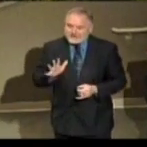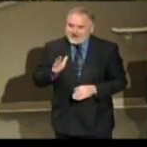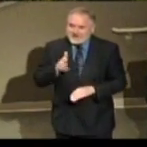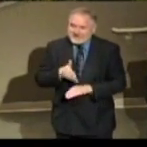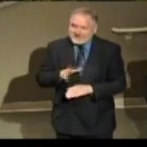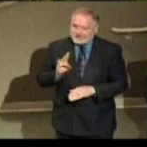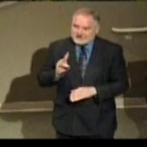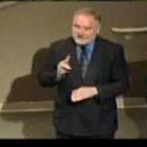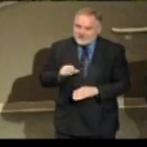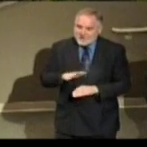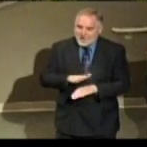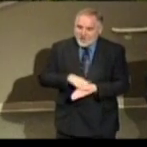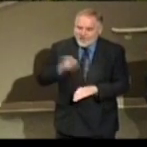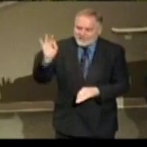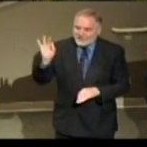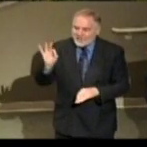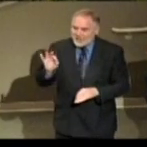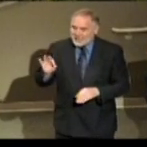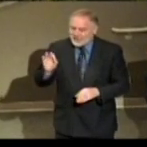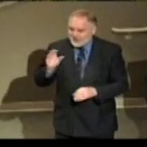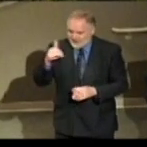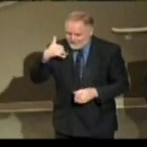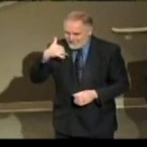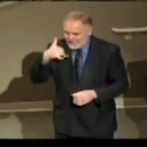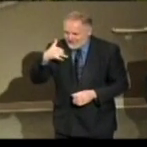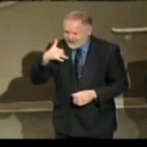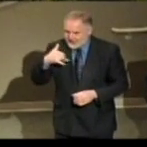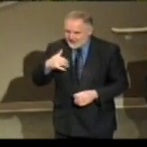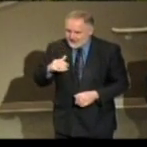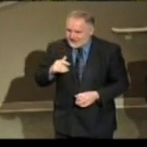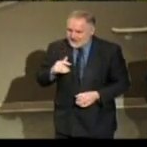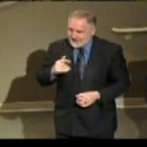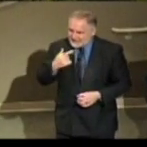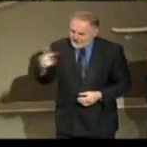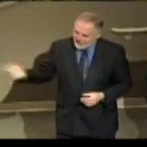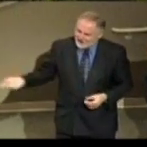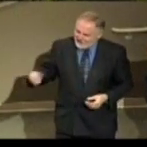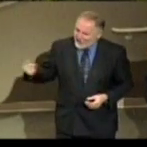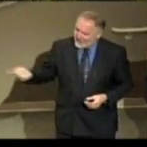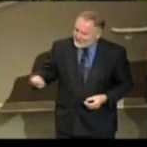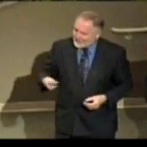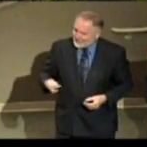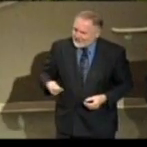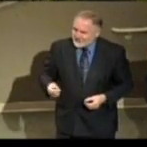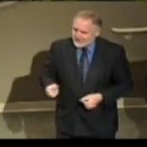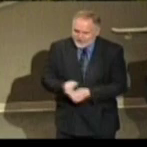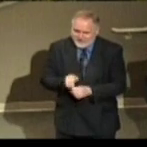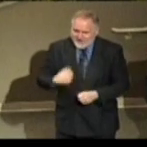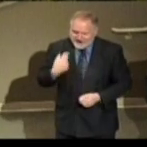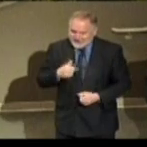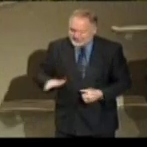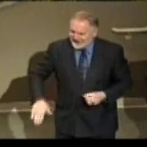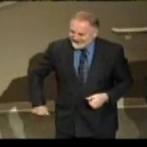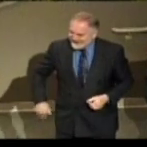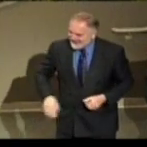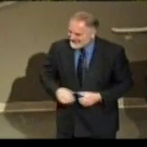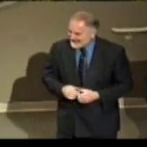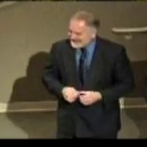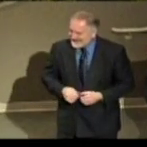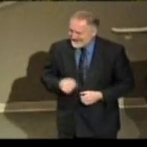7:05, I get off the phone. I turned to her and I said, come on, hurry up. You're making us late.